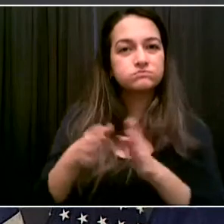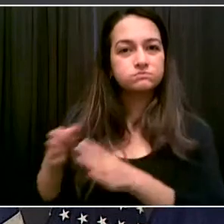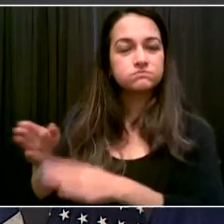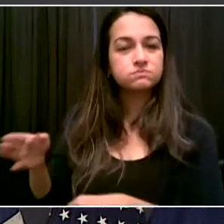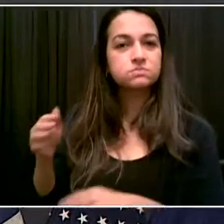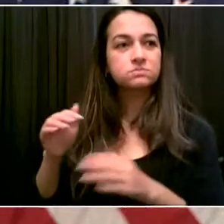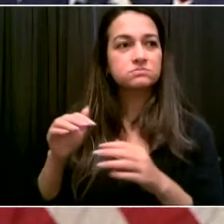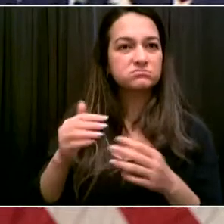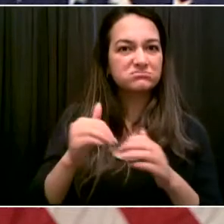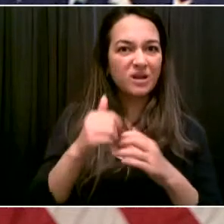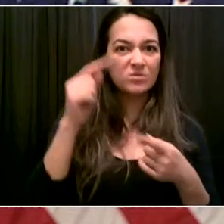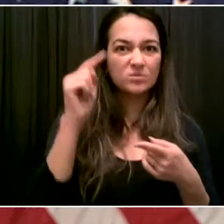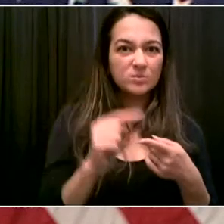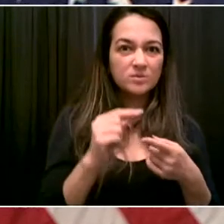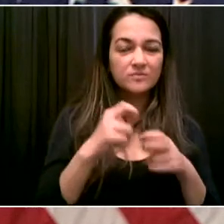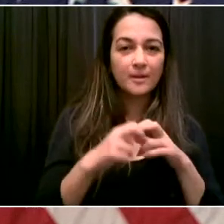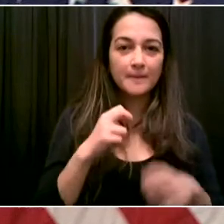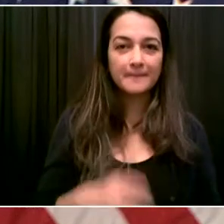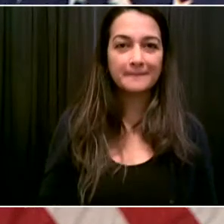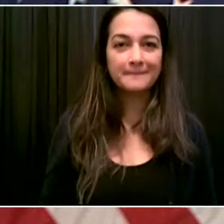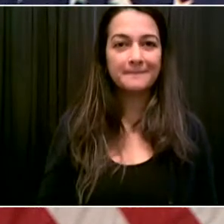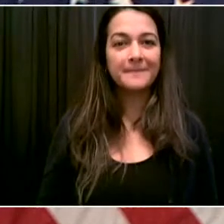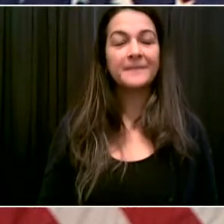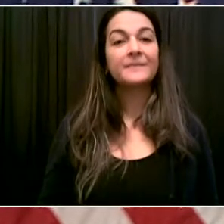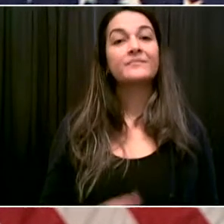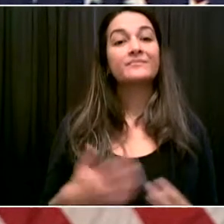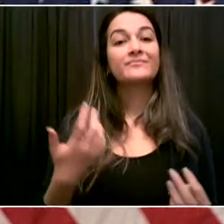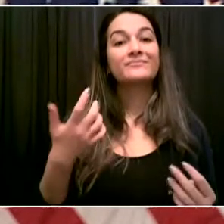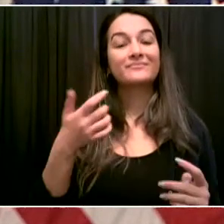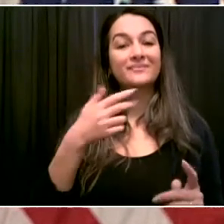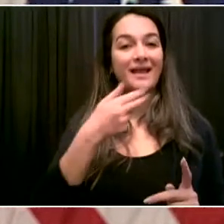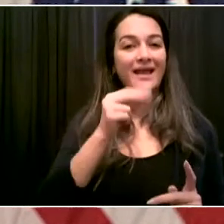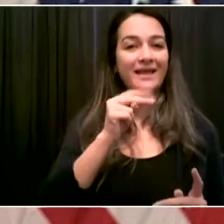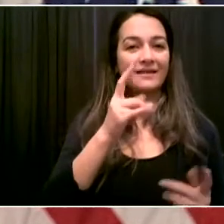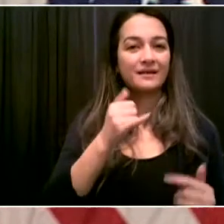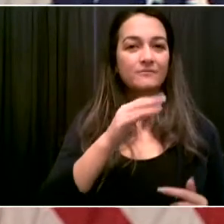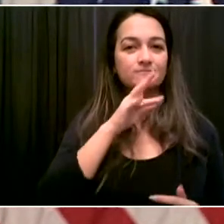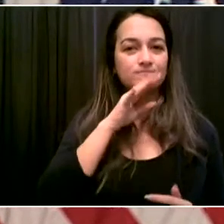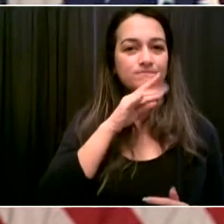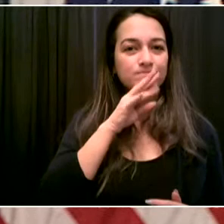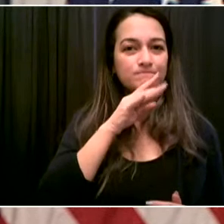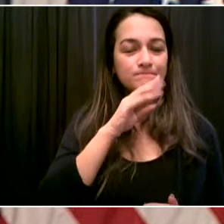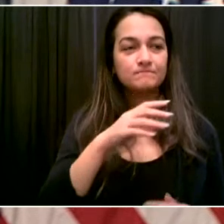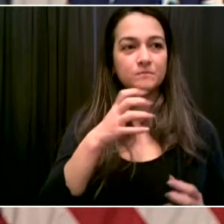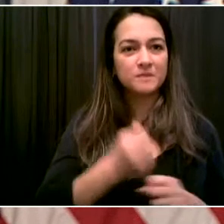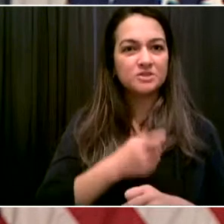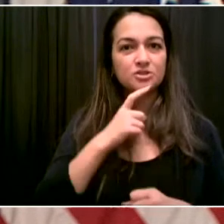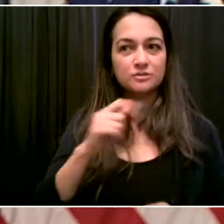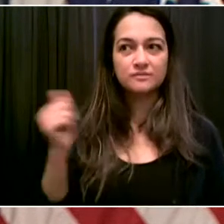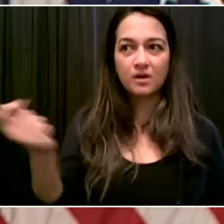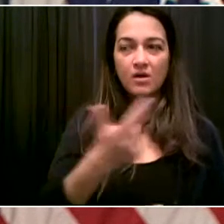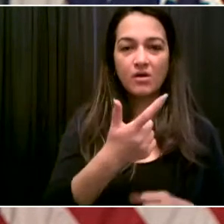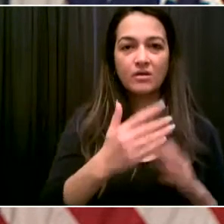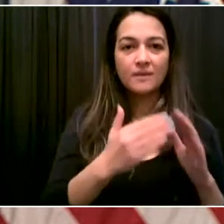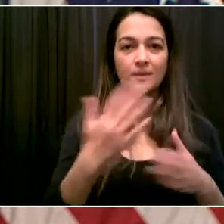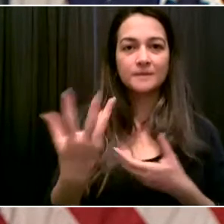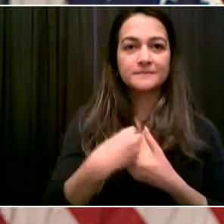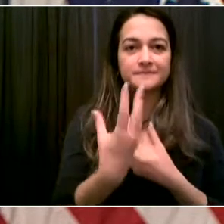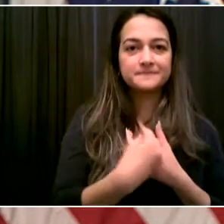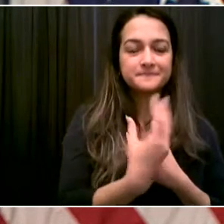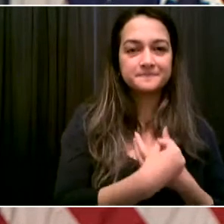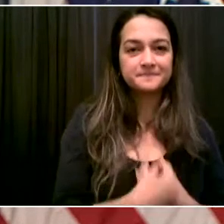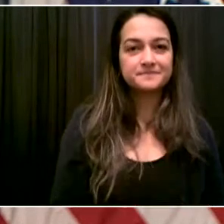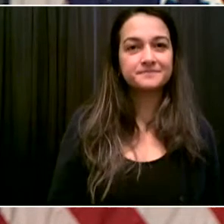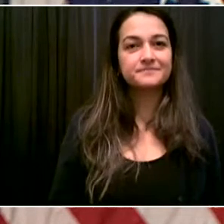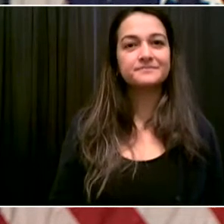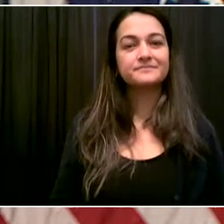Hank. Indeed, the conclusion of the community outreach process that the expert panel did was that the community wanted us